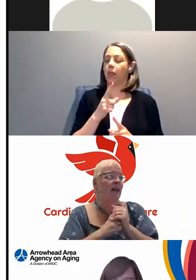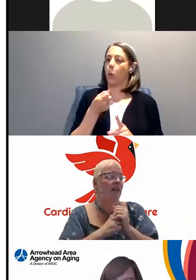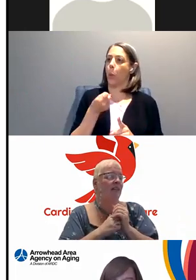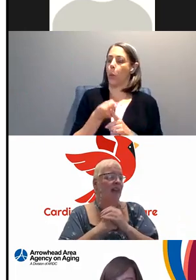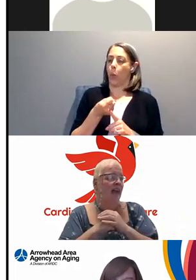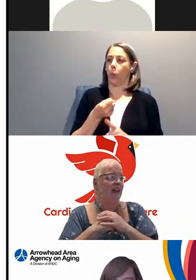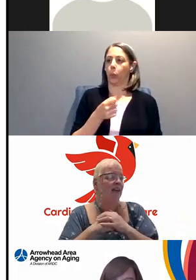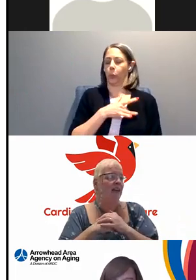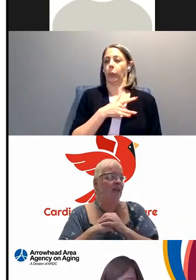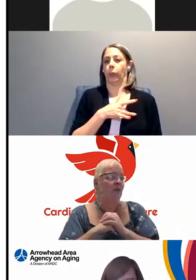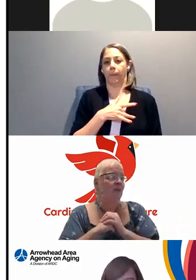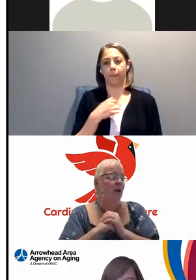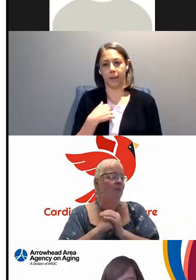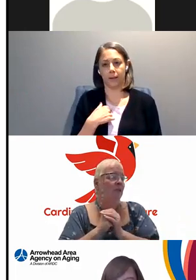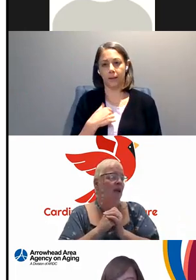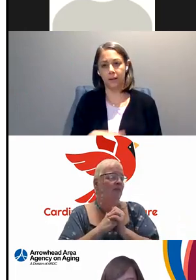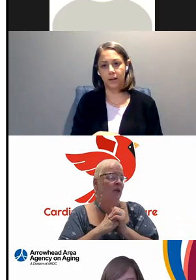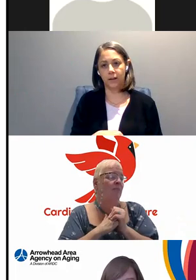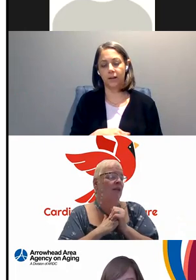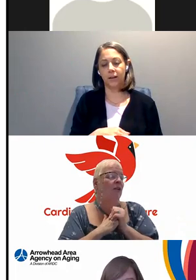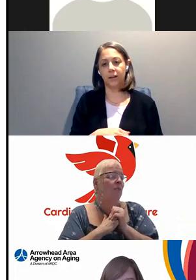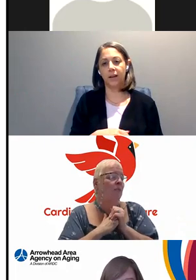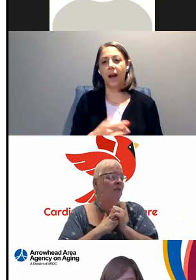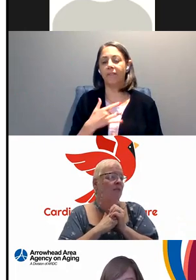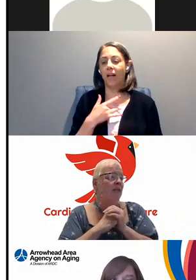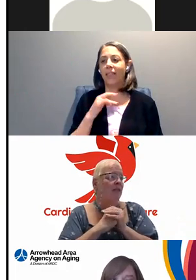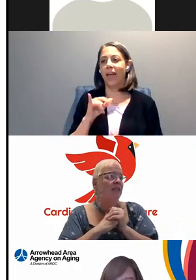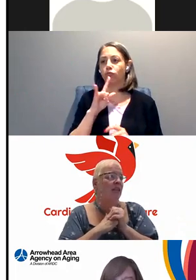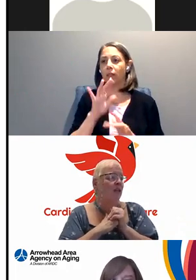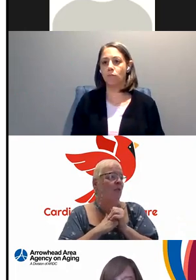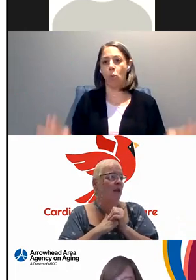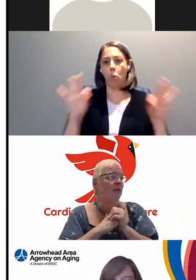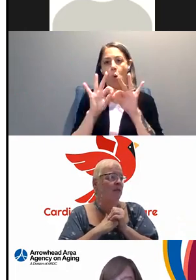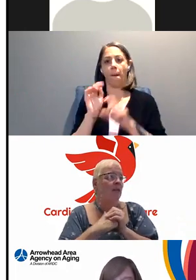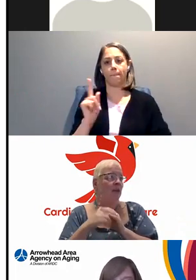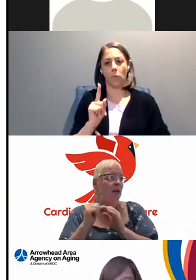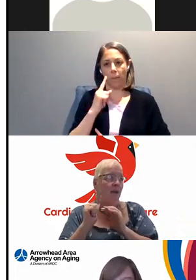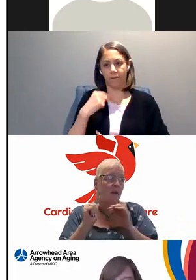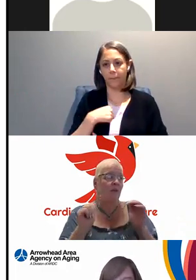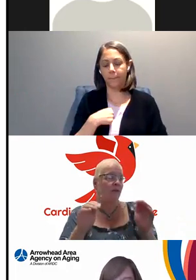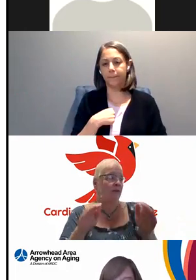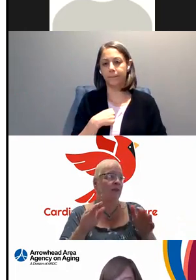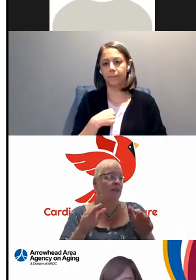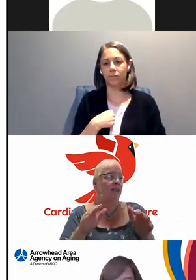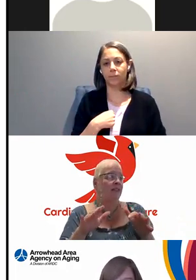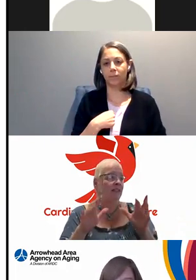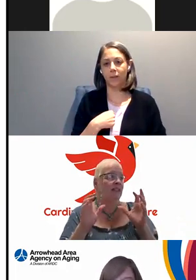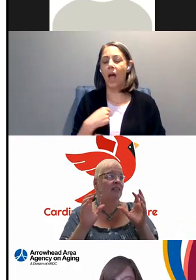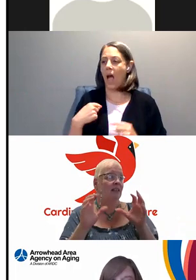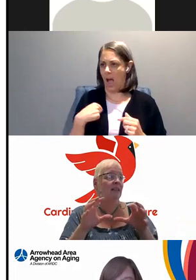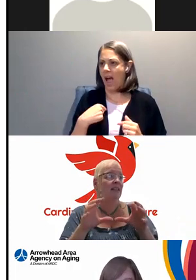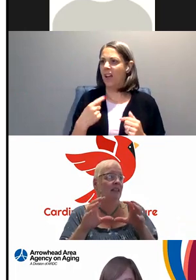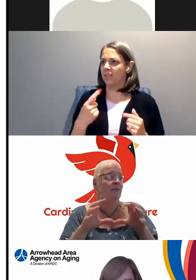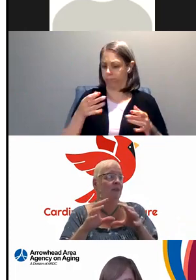felt that that was probably a very pinnacle moment for me to say, you know what, I'm going through with this. This